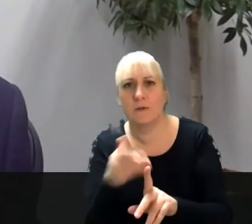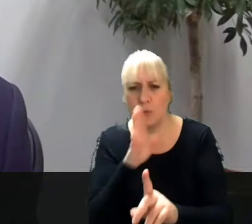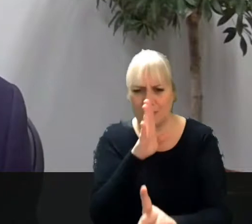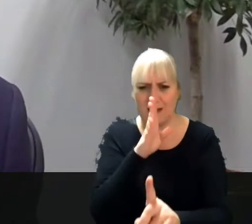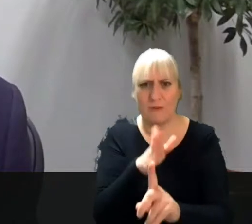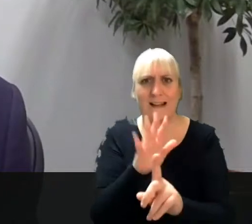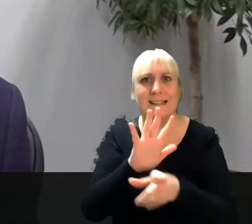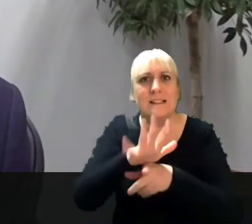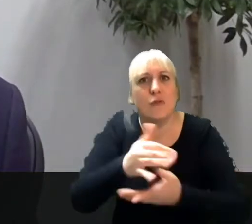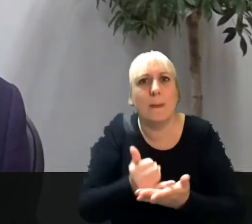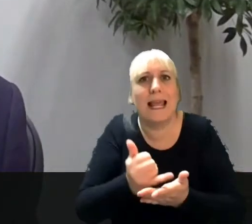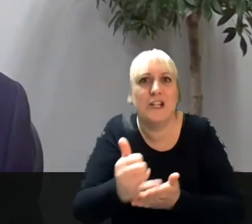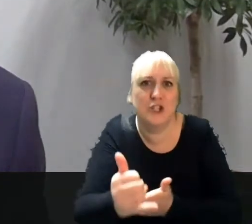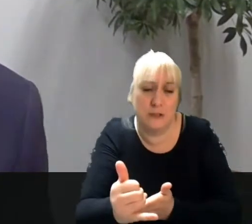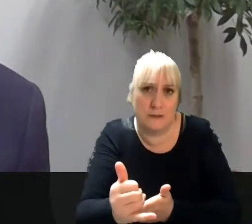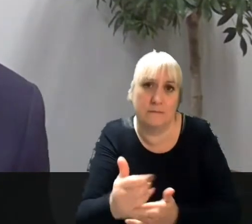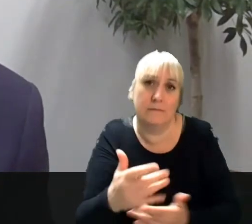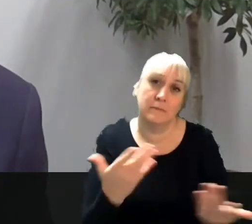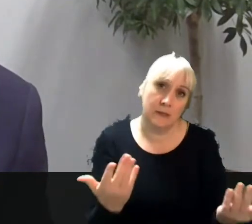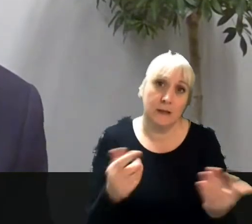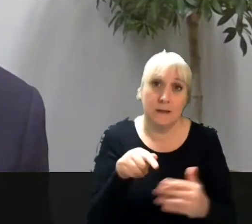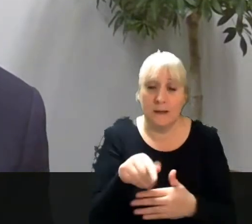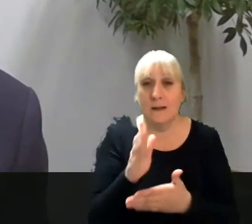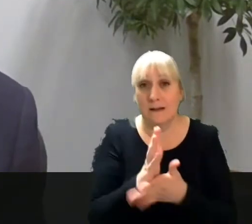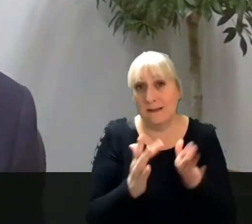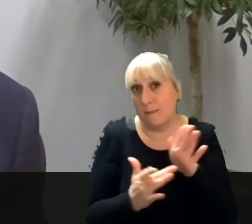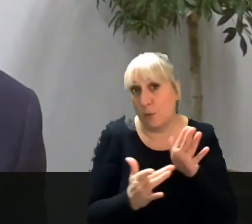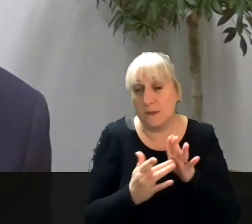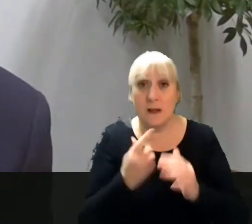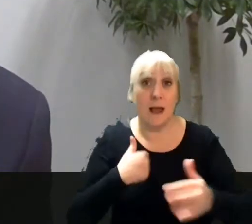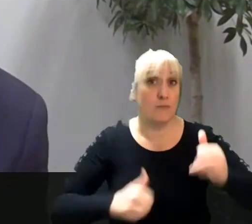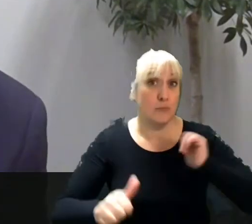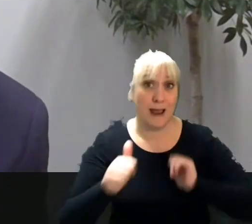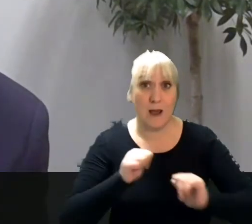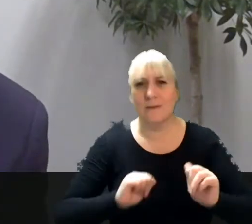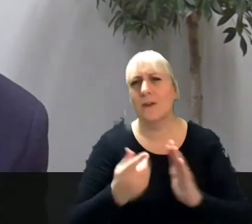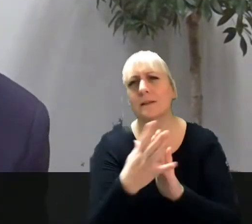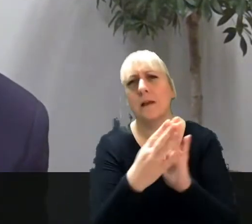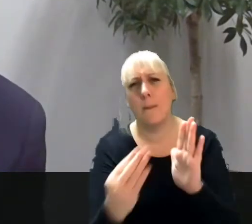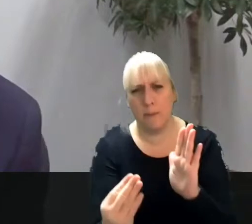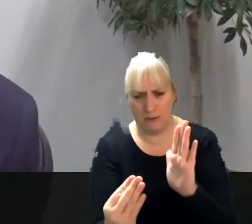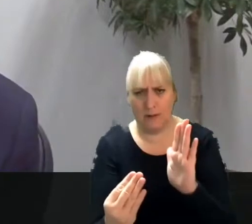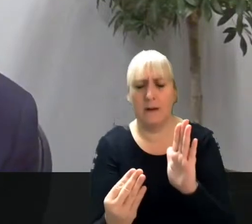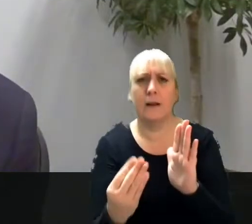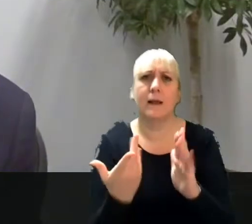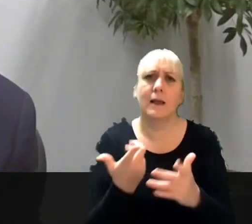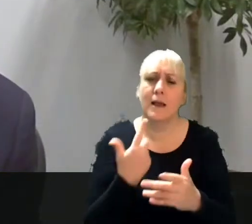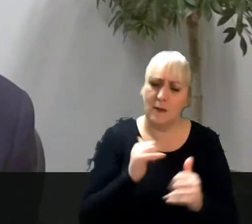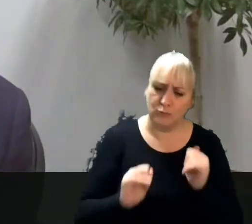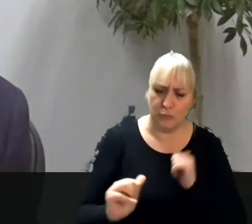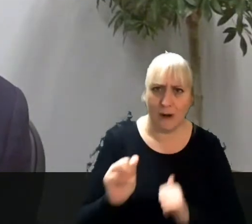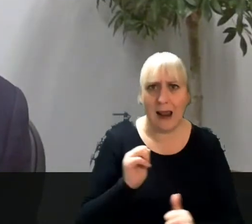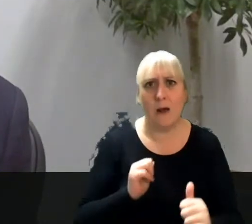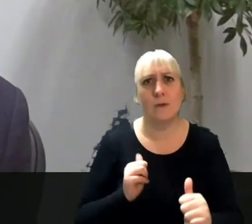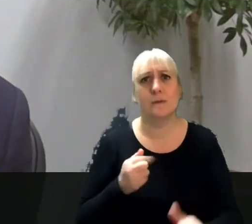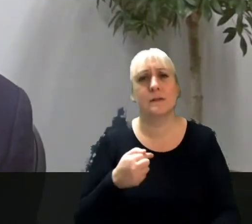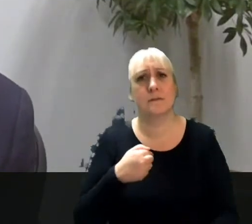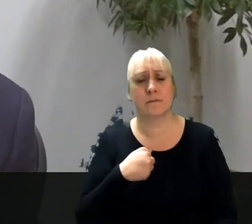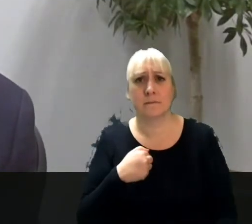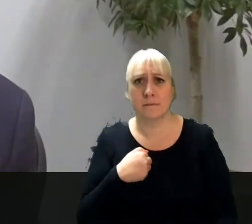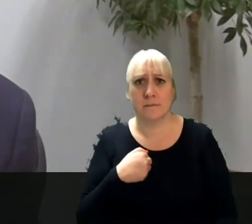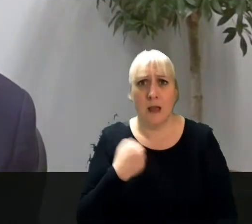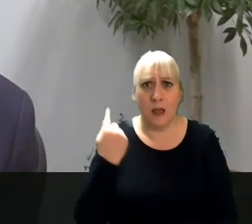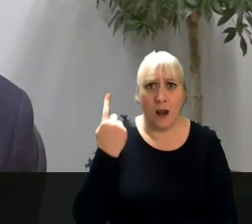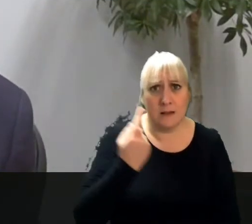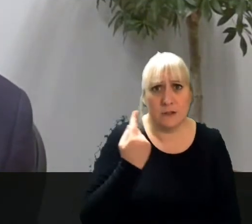to a really important part of our community. I'm really proud, for example, since I've become mayor, we're on course to transform